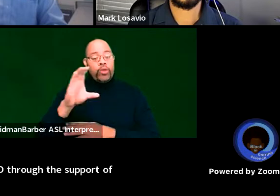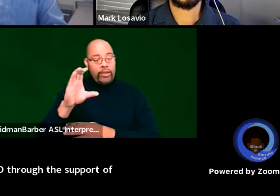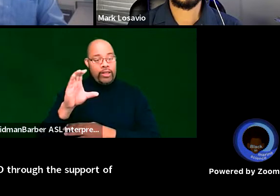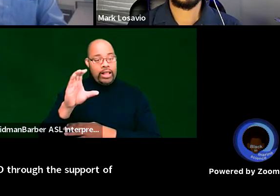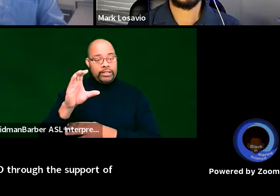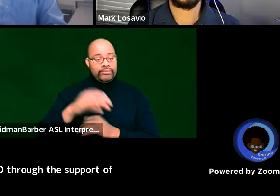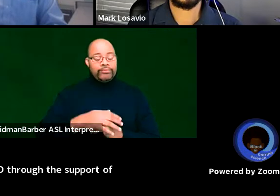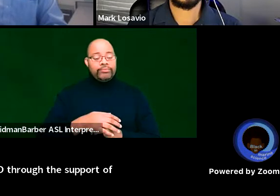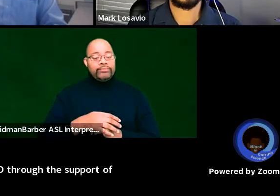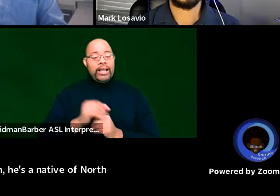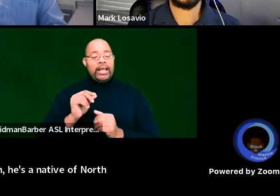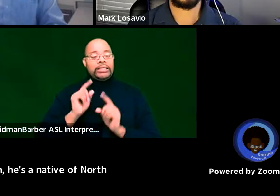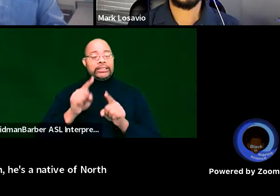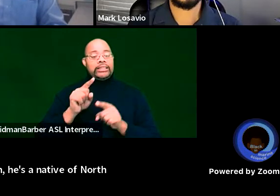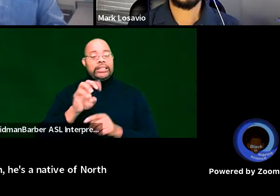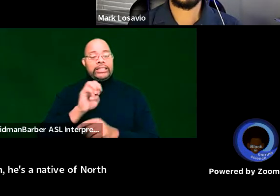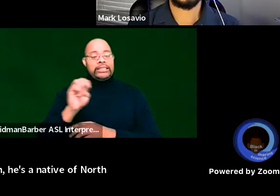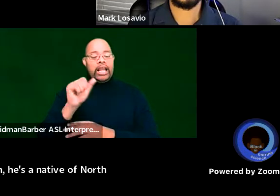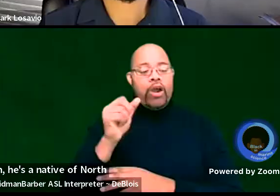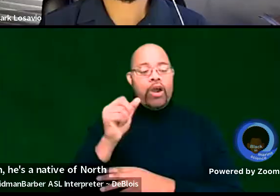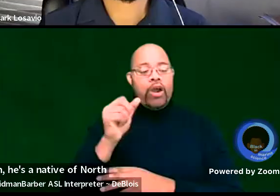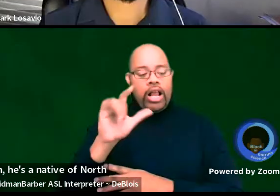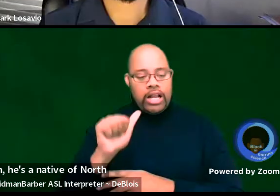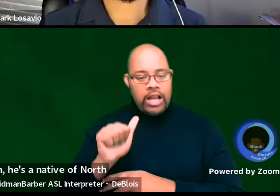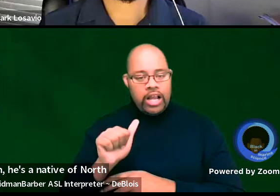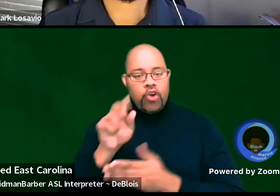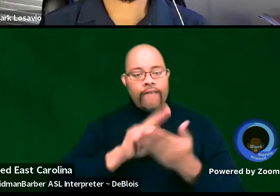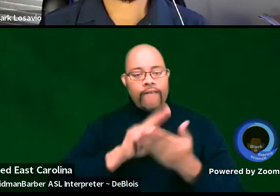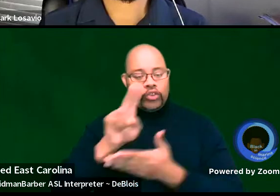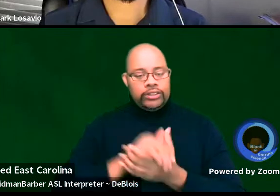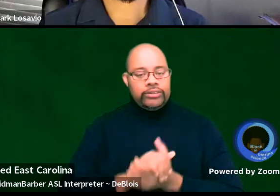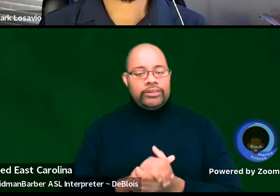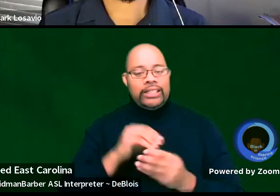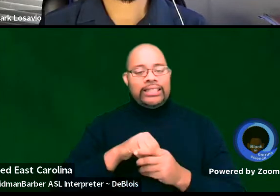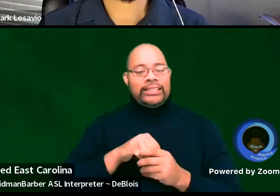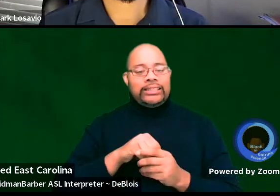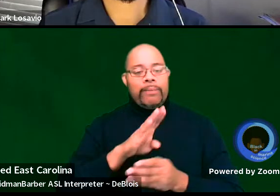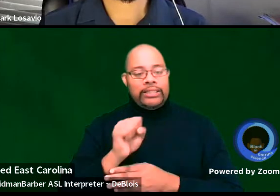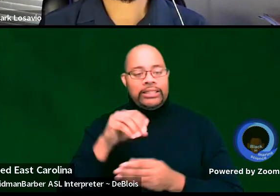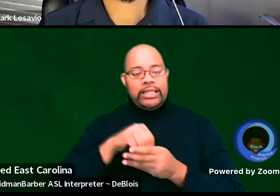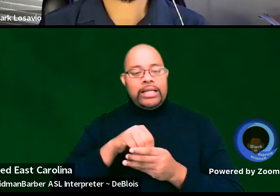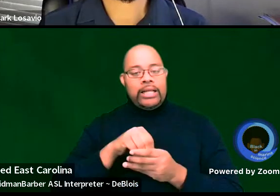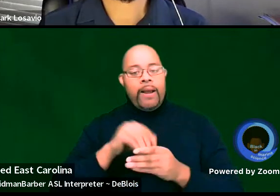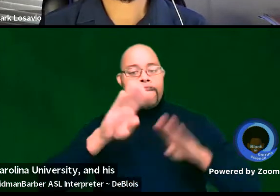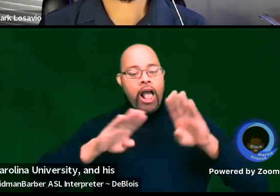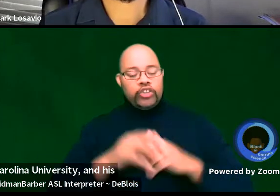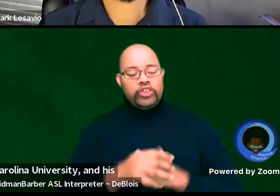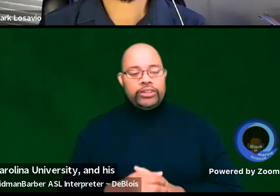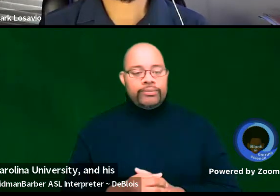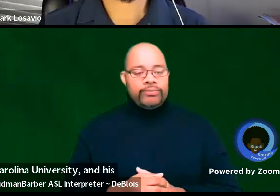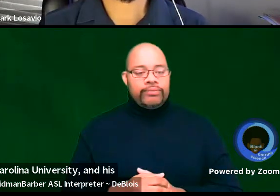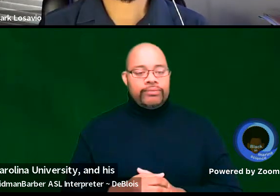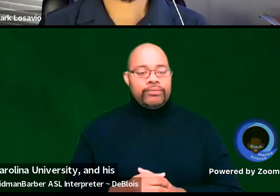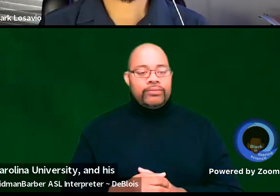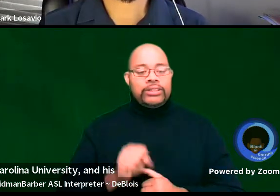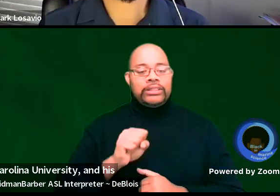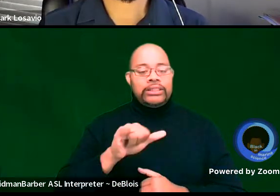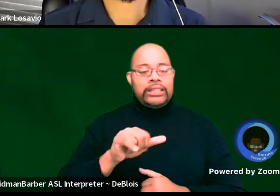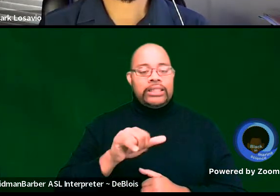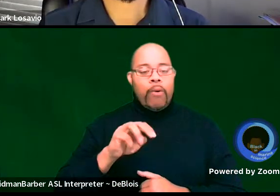Carolina and attended East Carolina University in his BS in biology. Symone